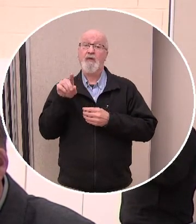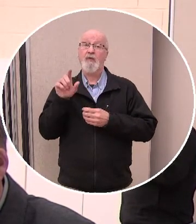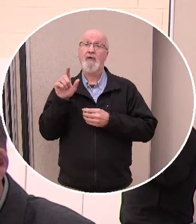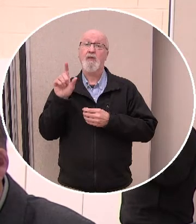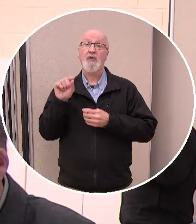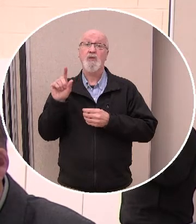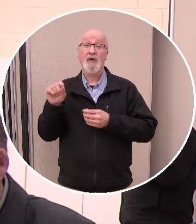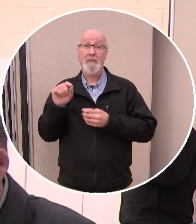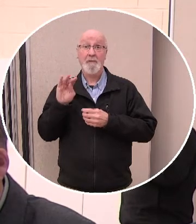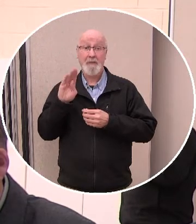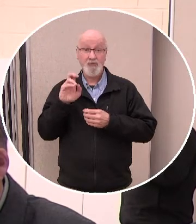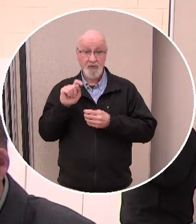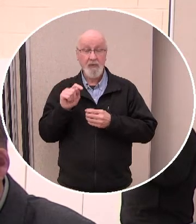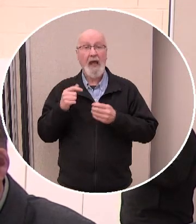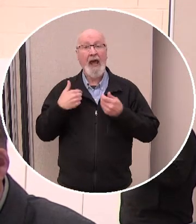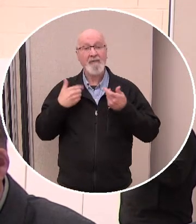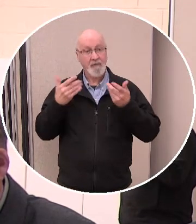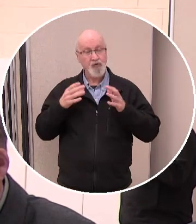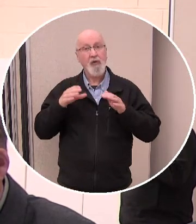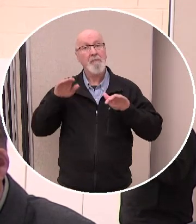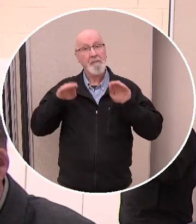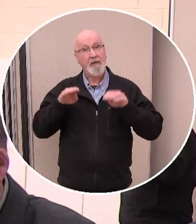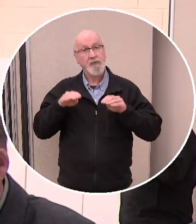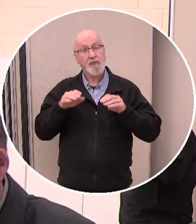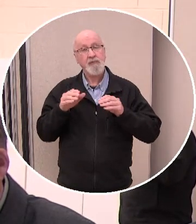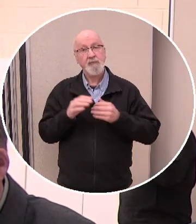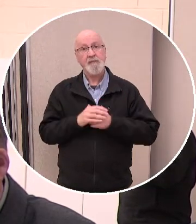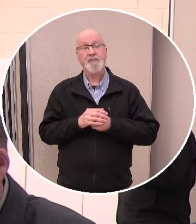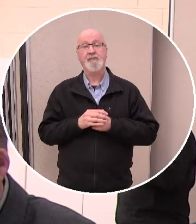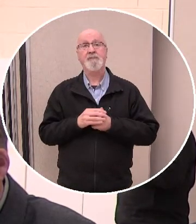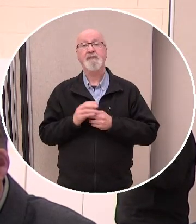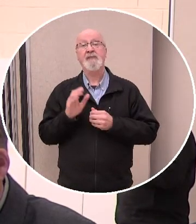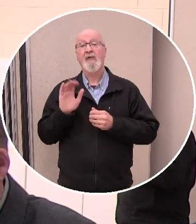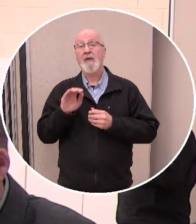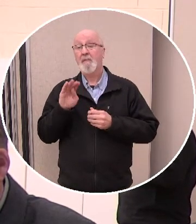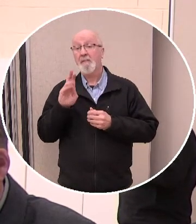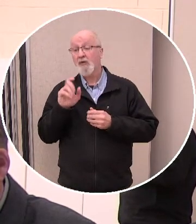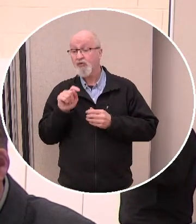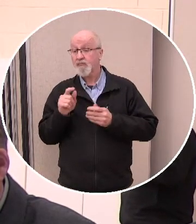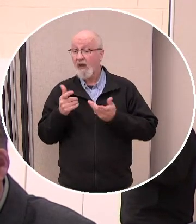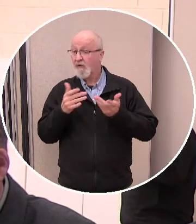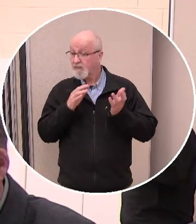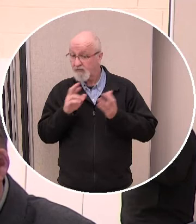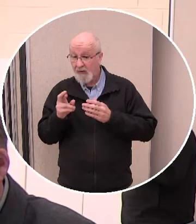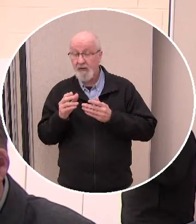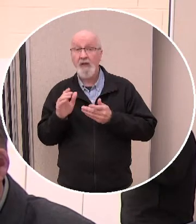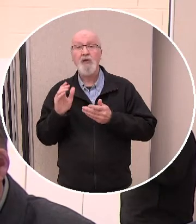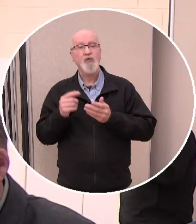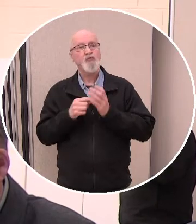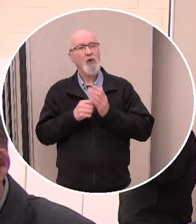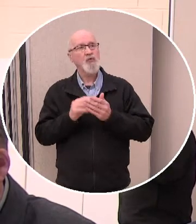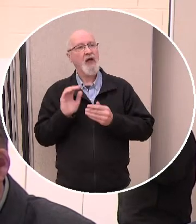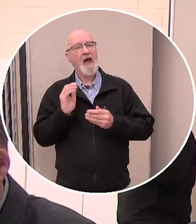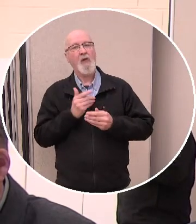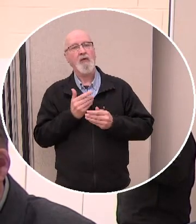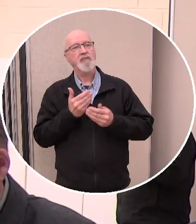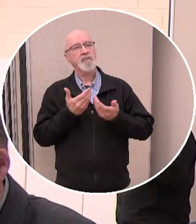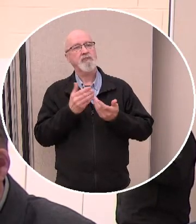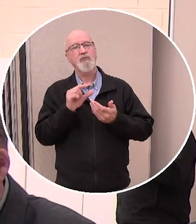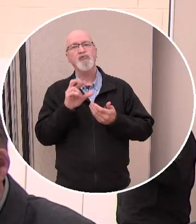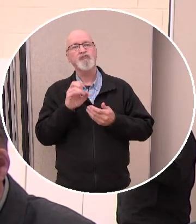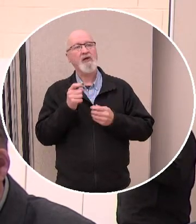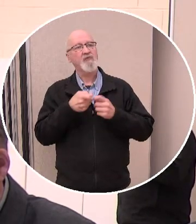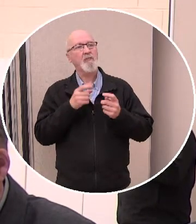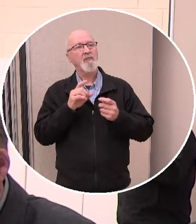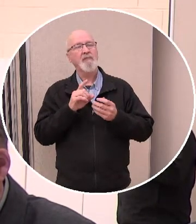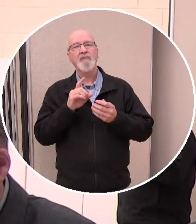2020 is indeed balanced. The budget is presented and reflects the most current operating grant from the department